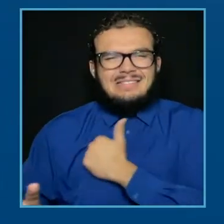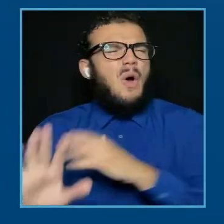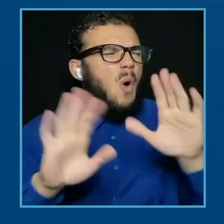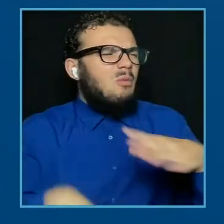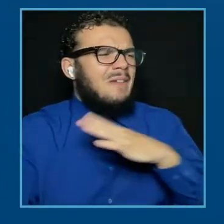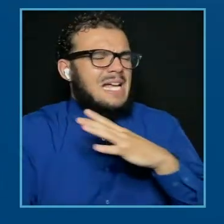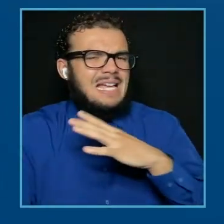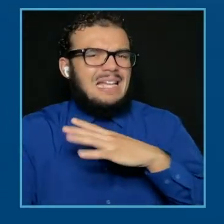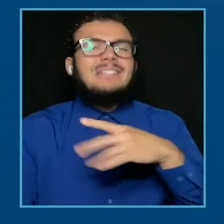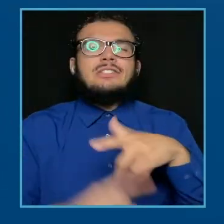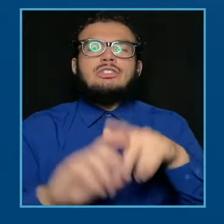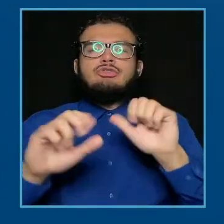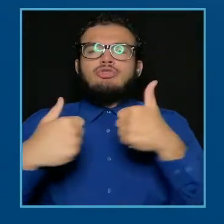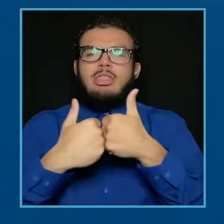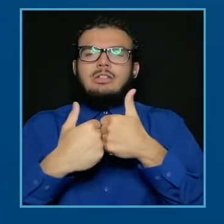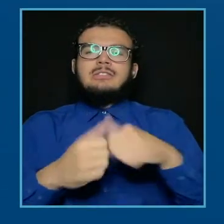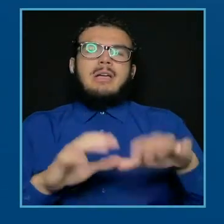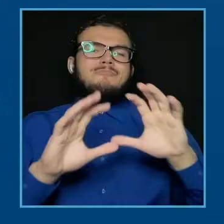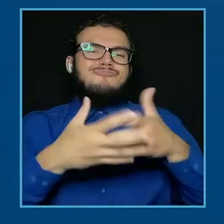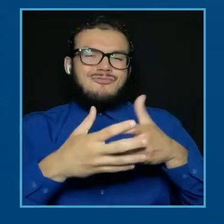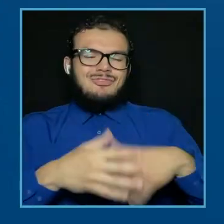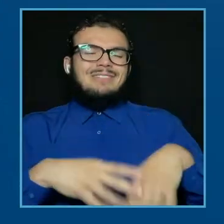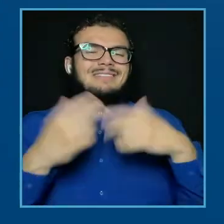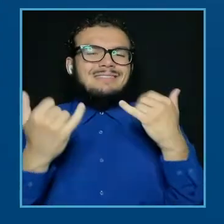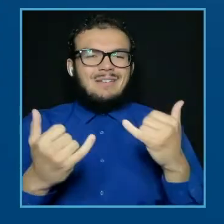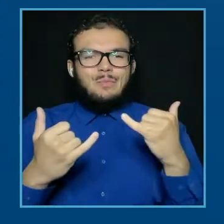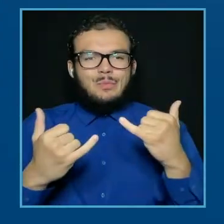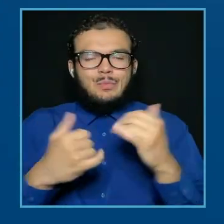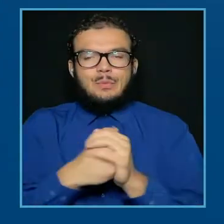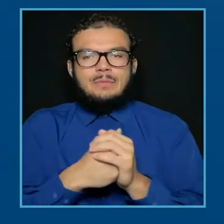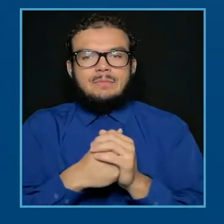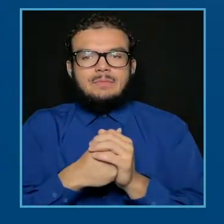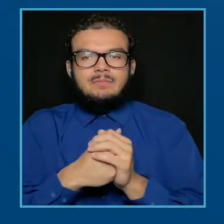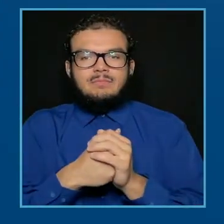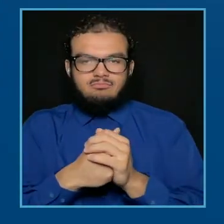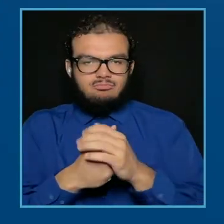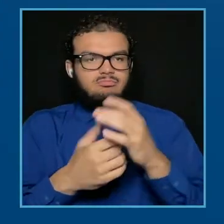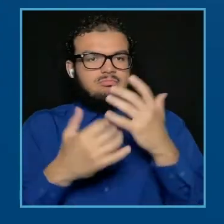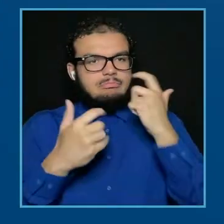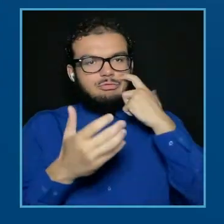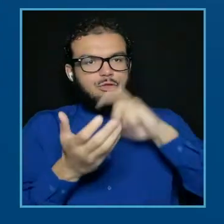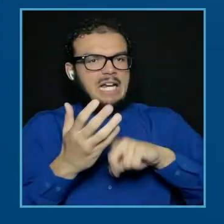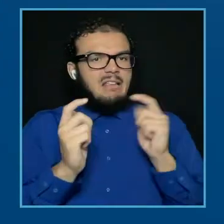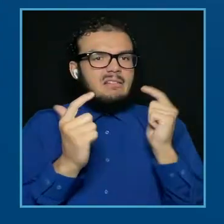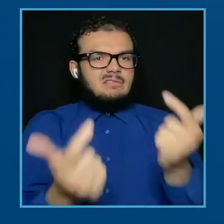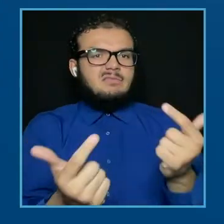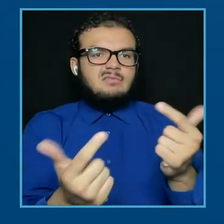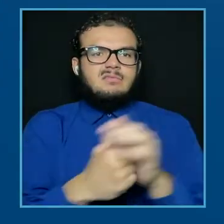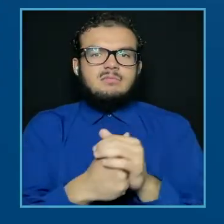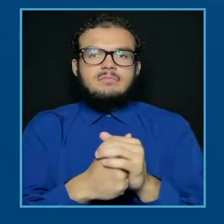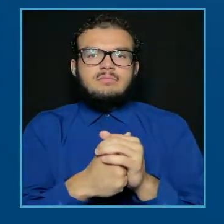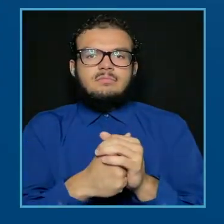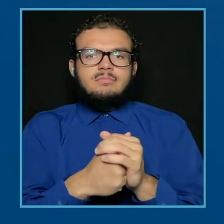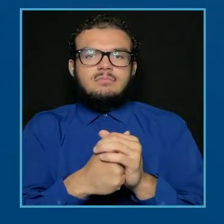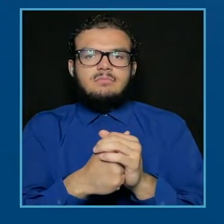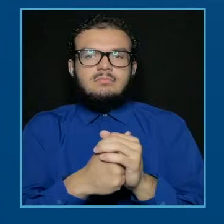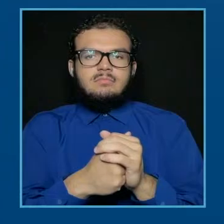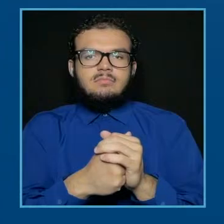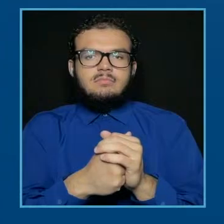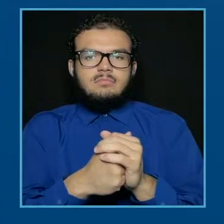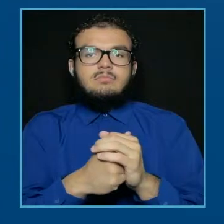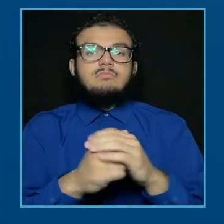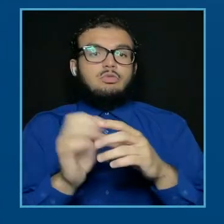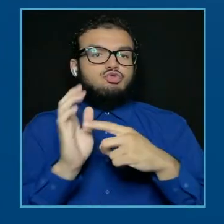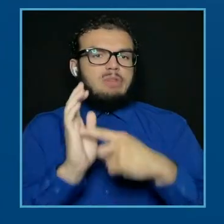The challenging parties now are now recognized. The challenging party represented by